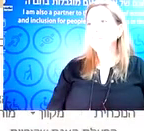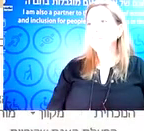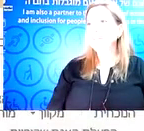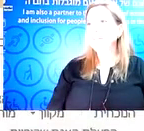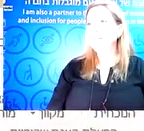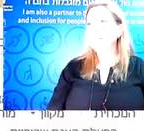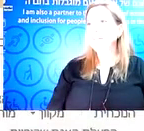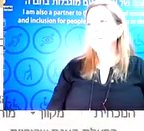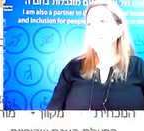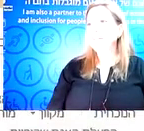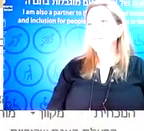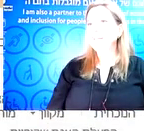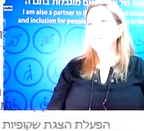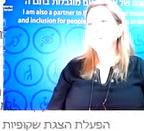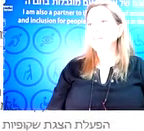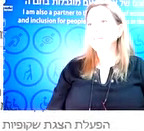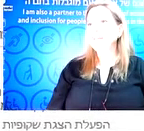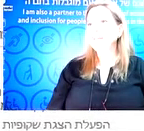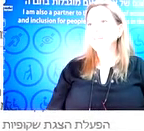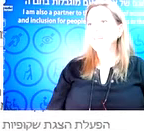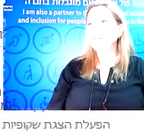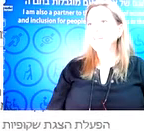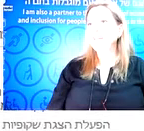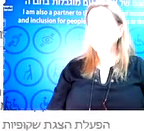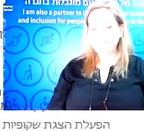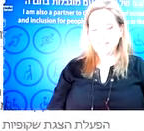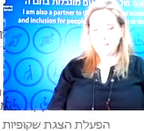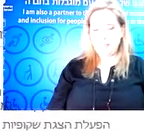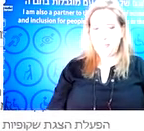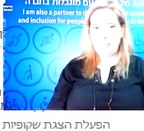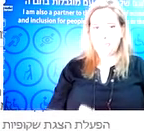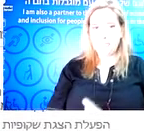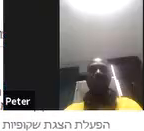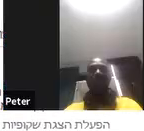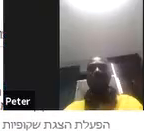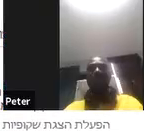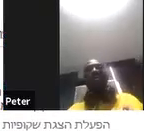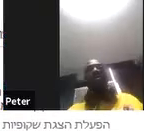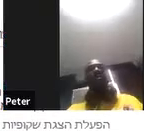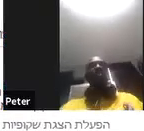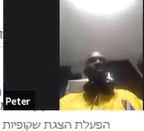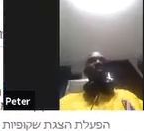you. Just a second.